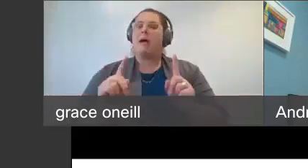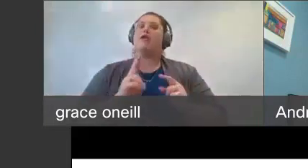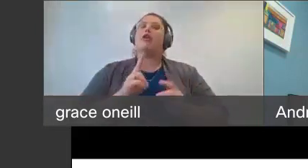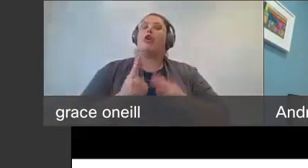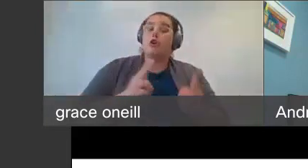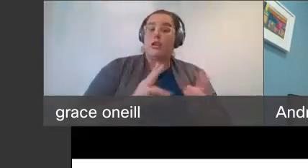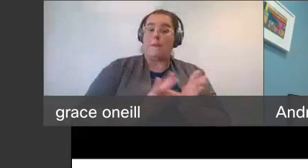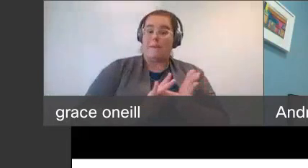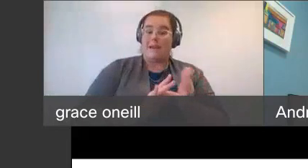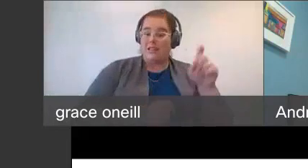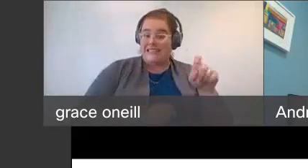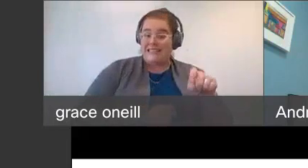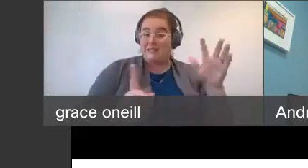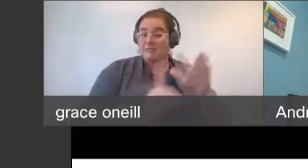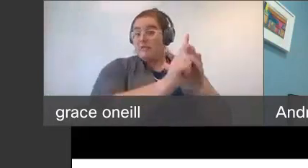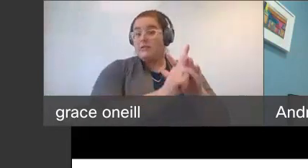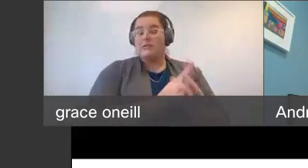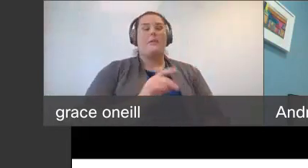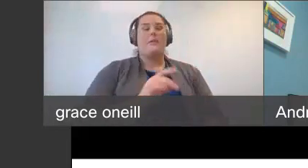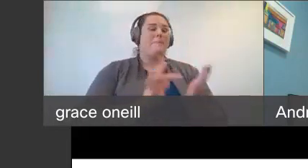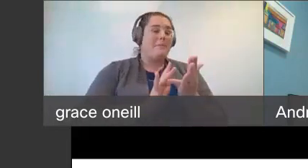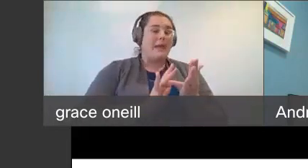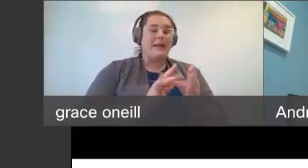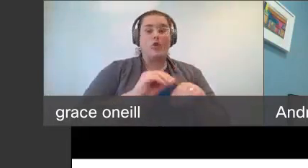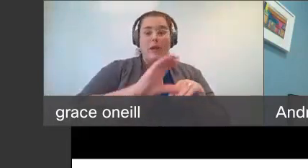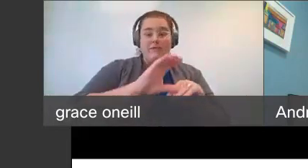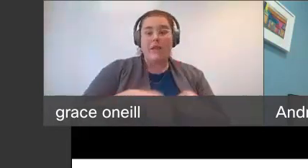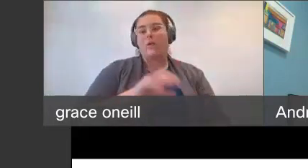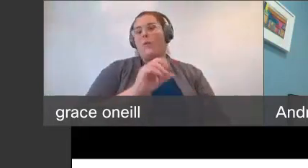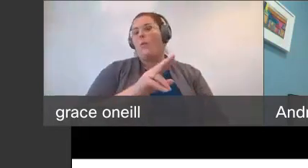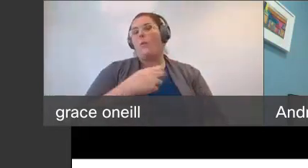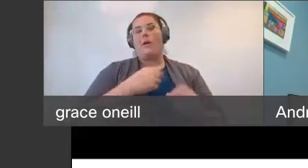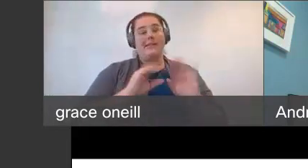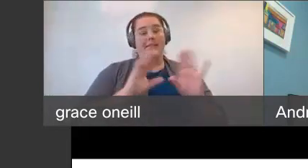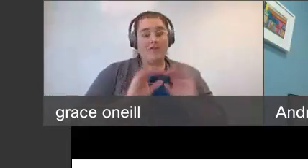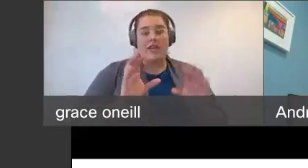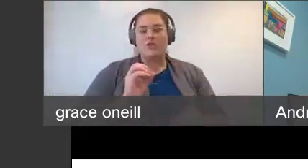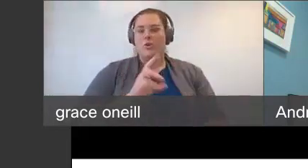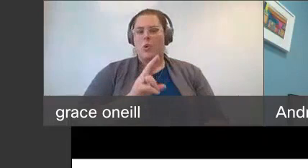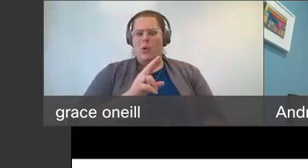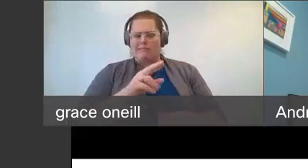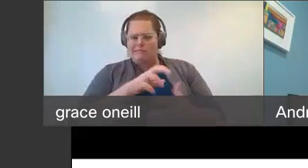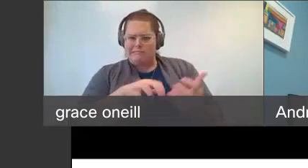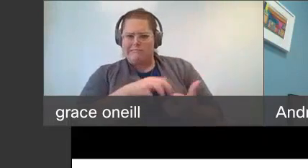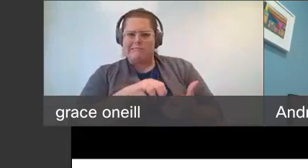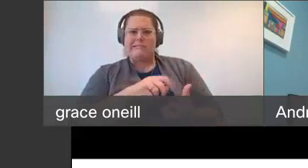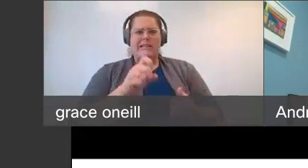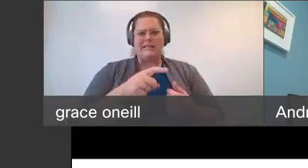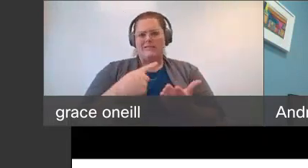But if it's a med refill, a clarification, any incident that you may need to be addressed, we can handle that.